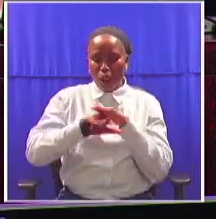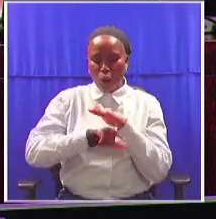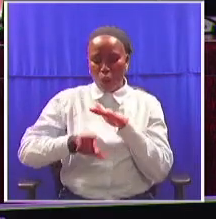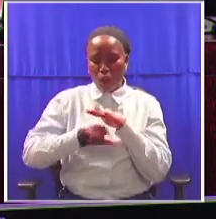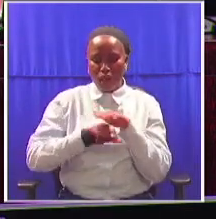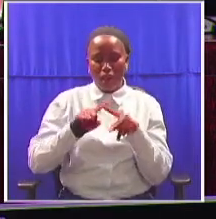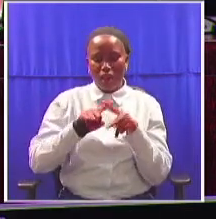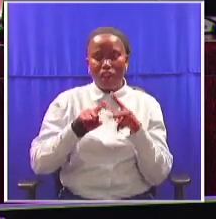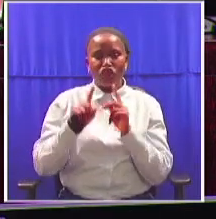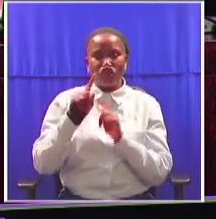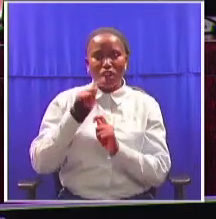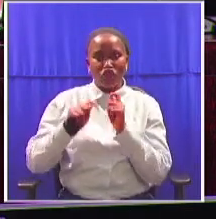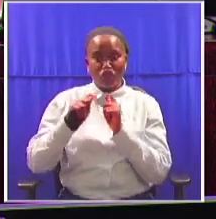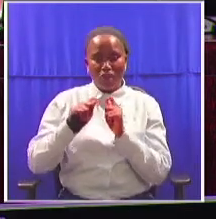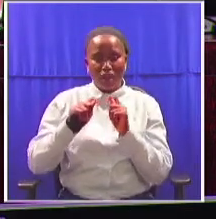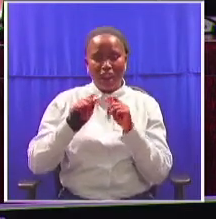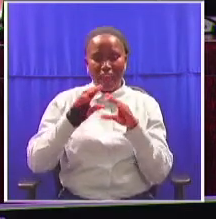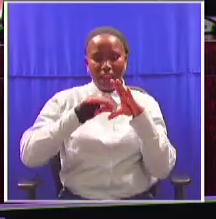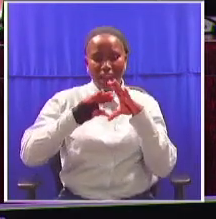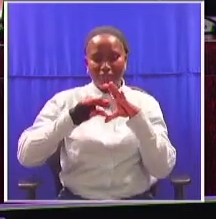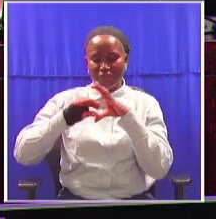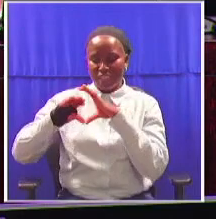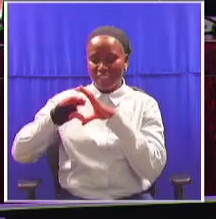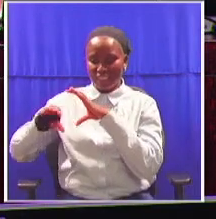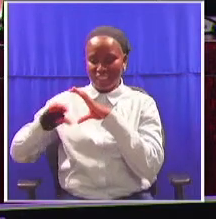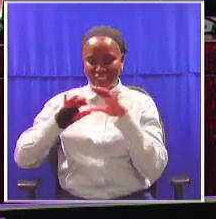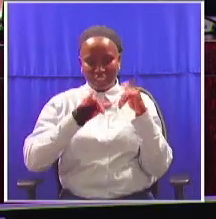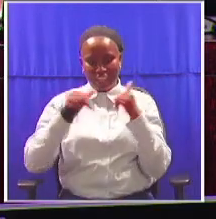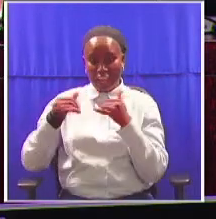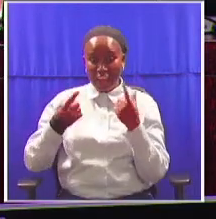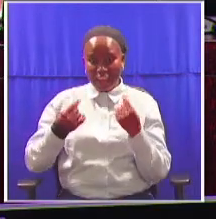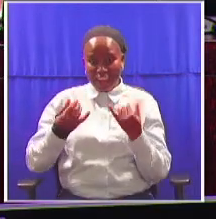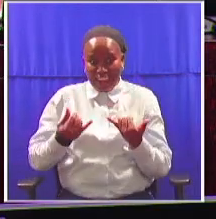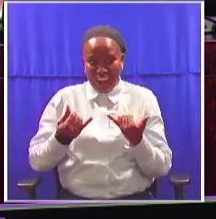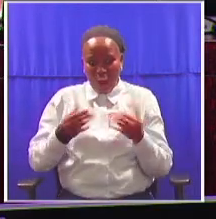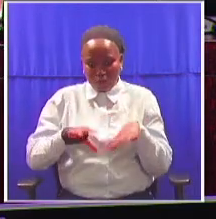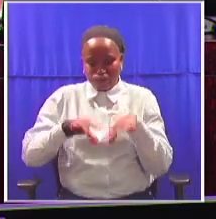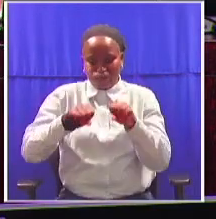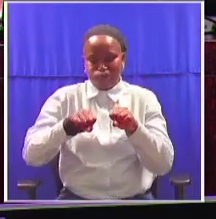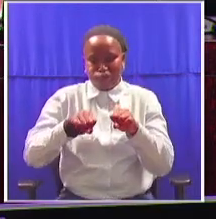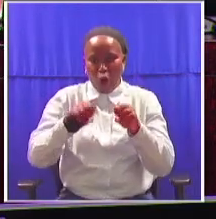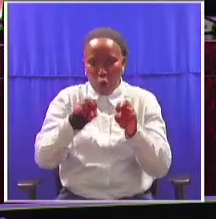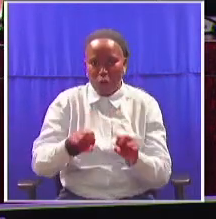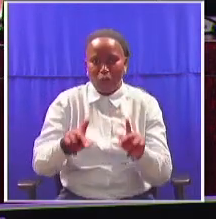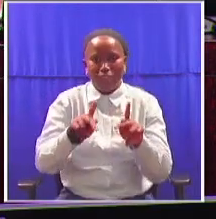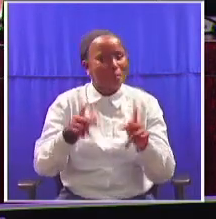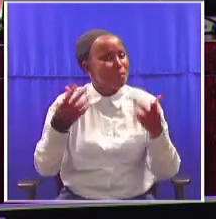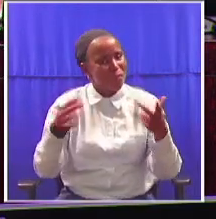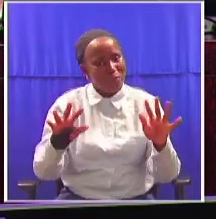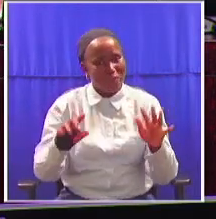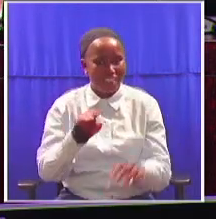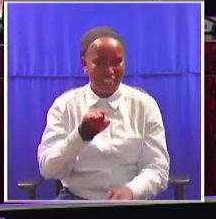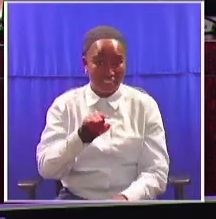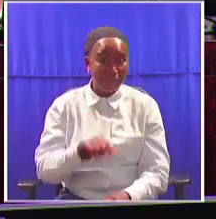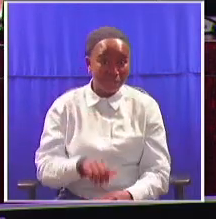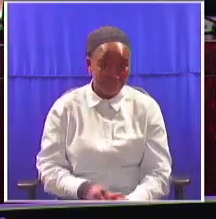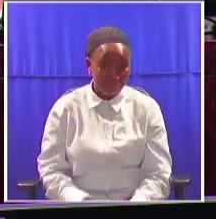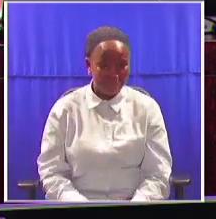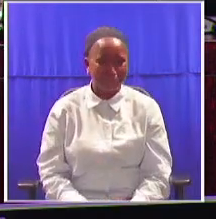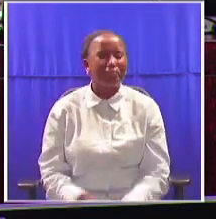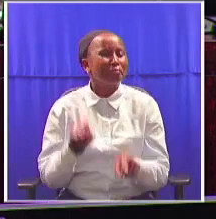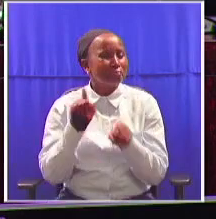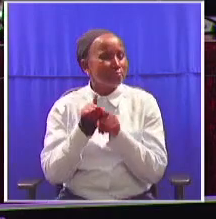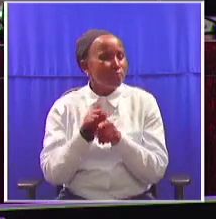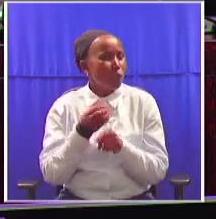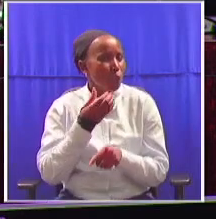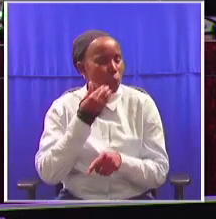also thrown their weight behind this opportunity we have opened, and so have foreign investors